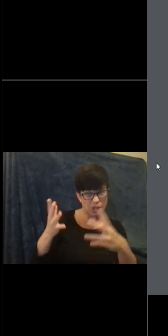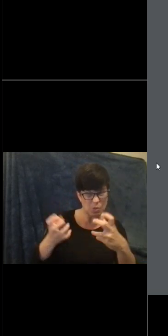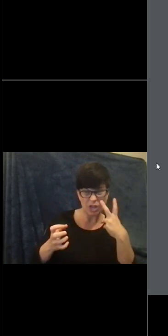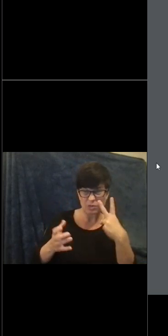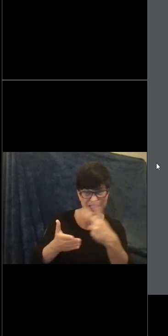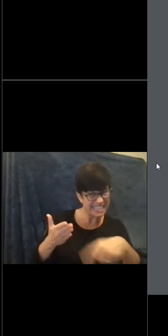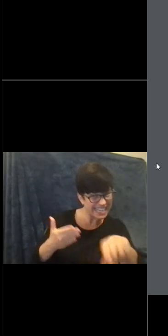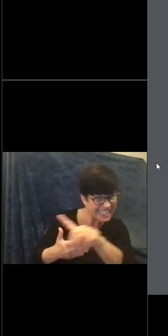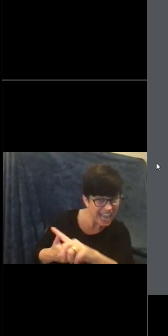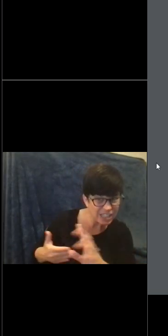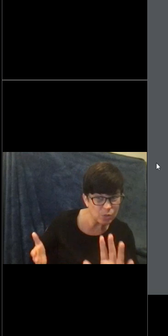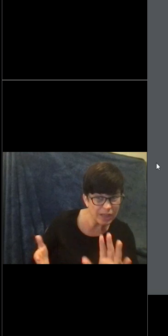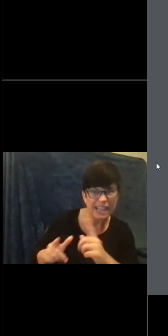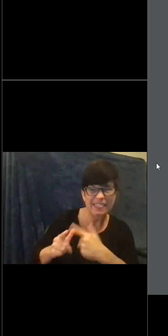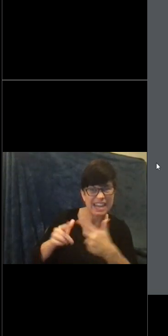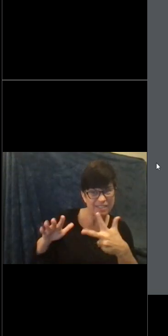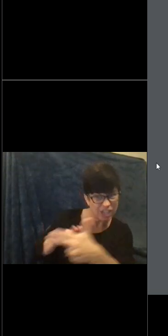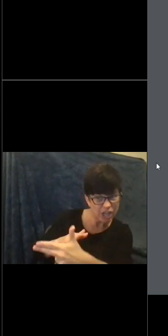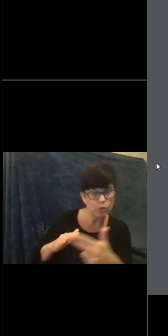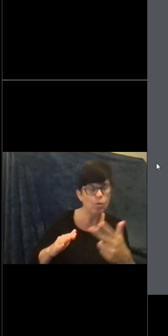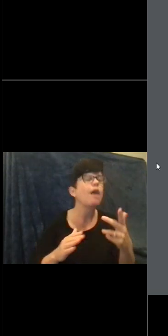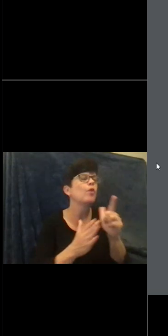Council understood. Understood. Okay.